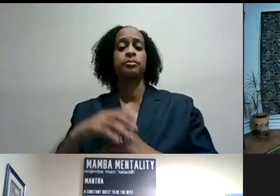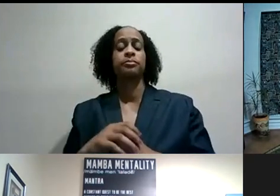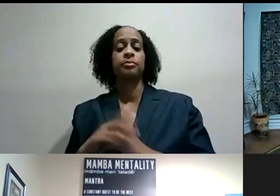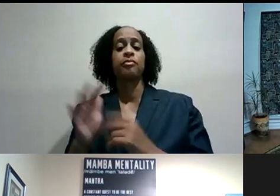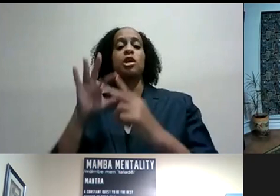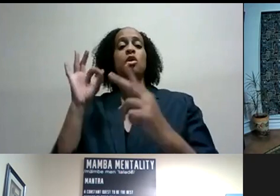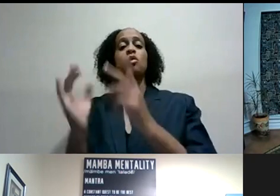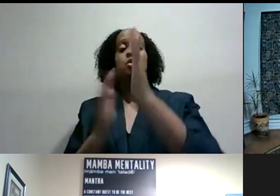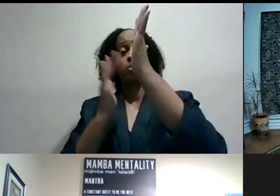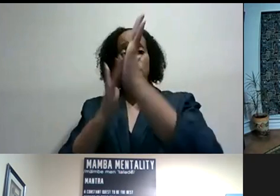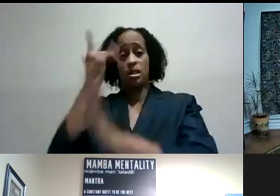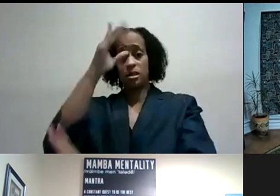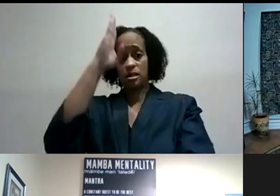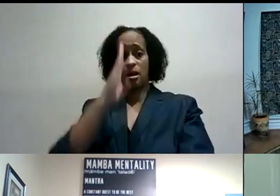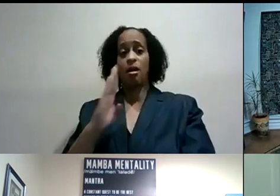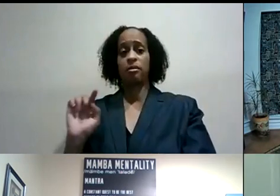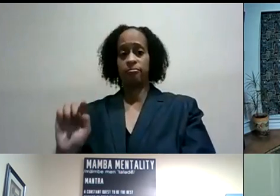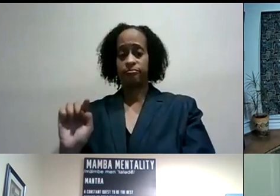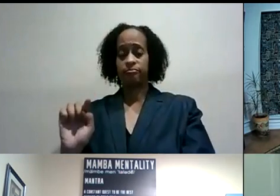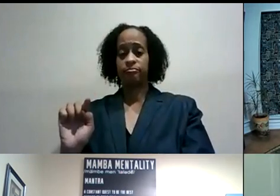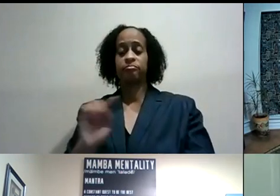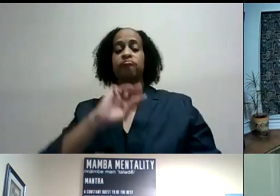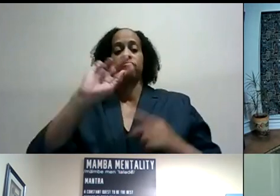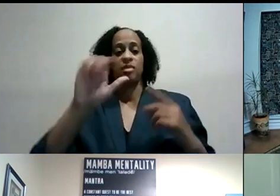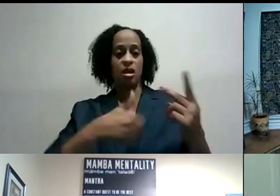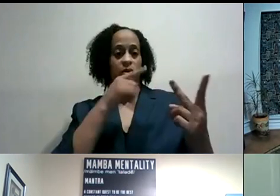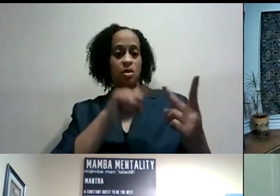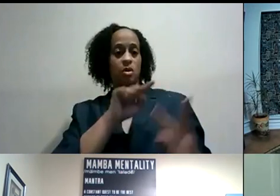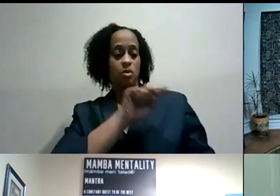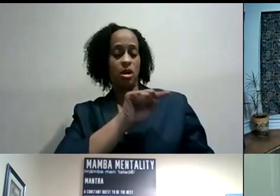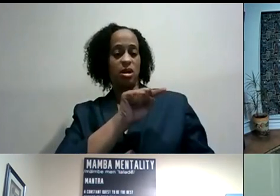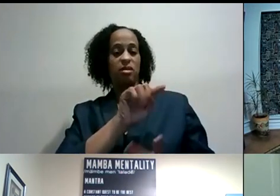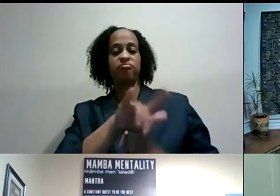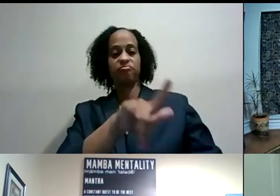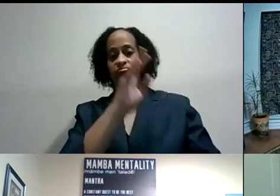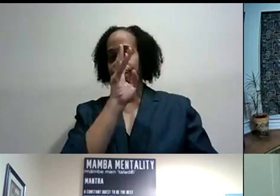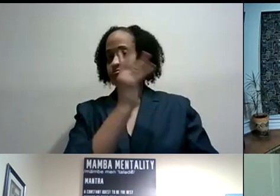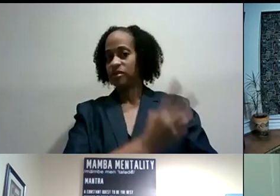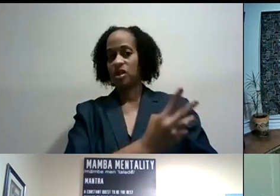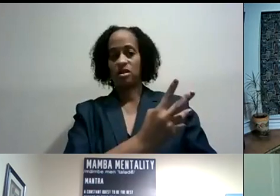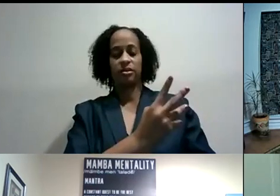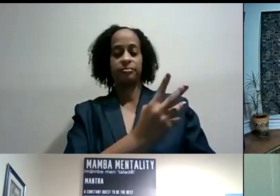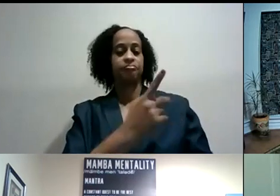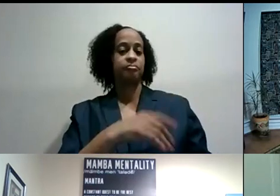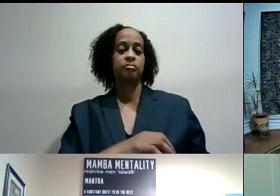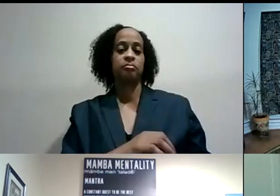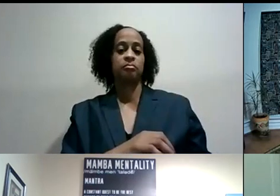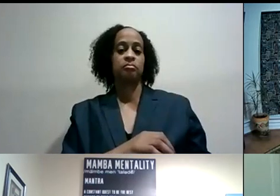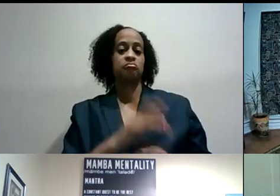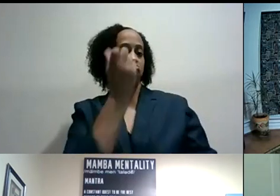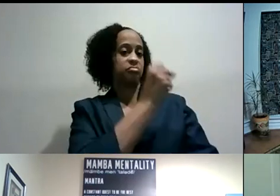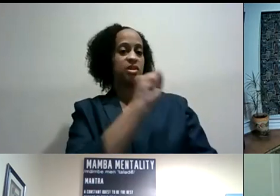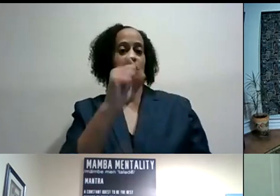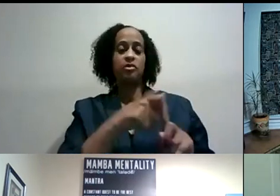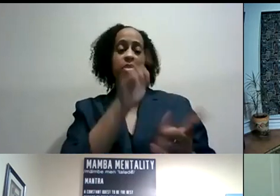praise God. And the other one turned his back from the